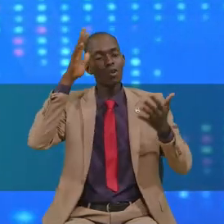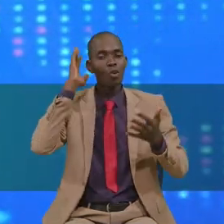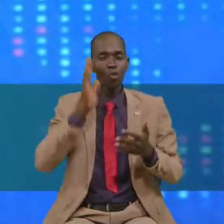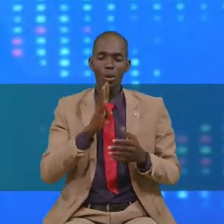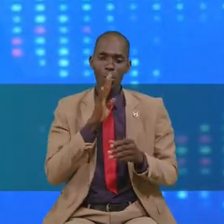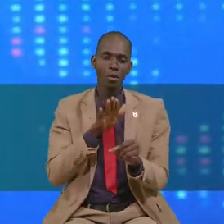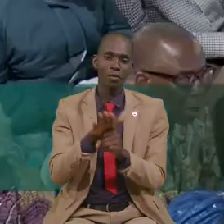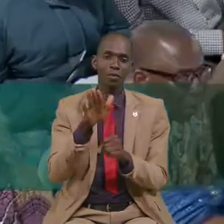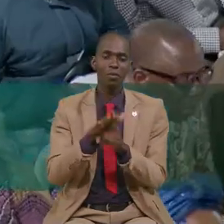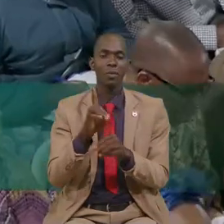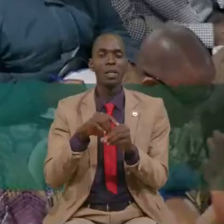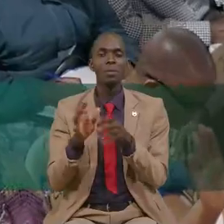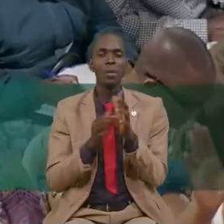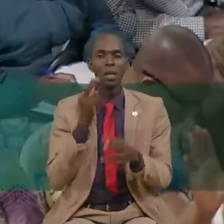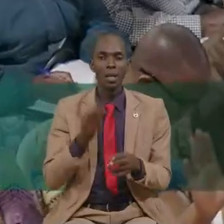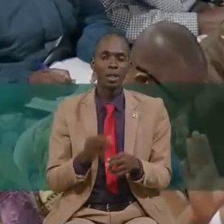fulfilled in your life.